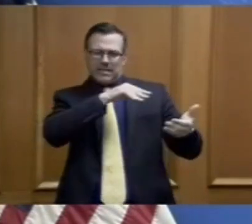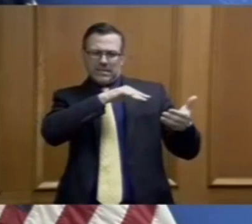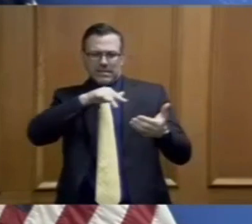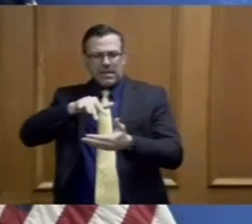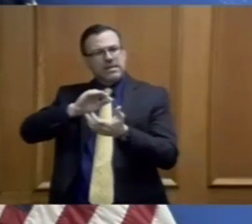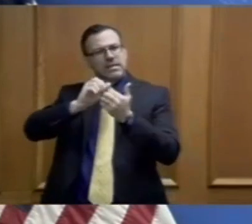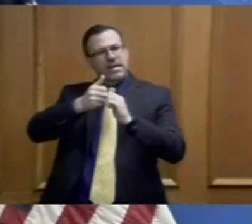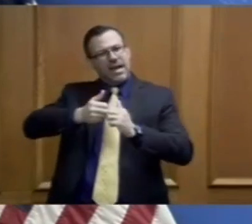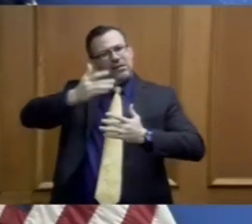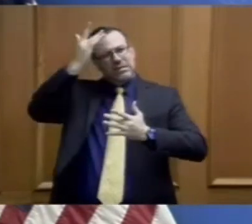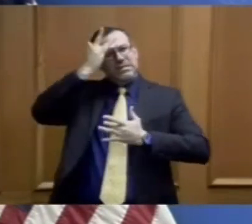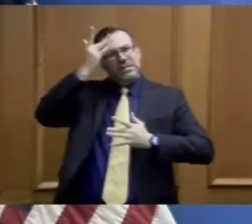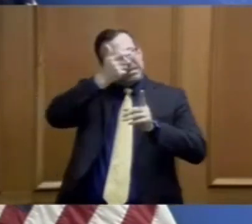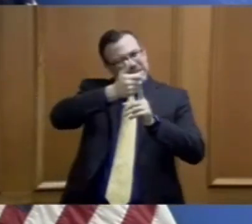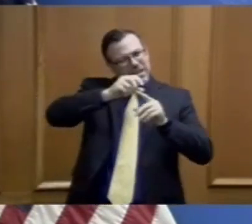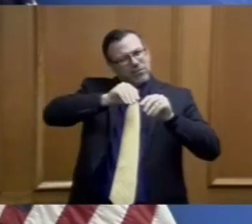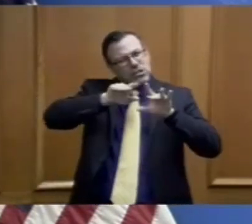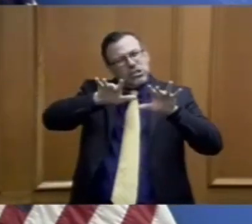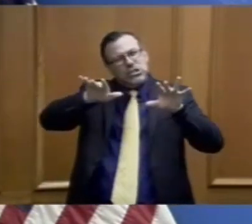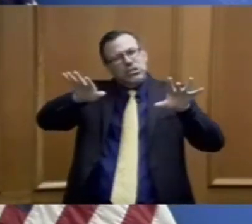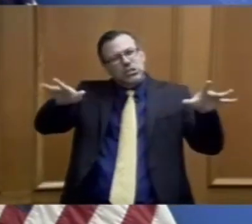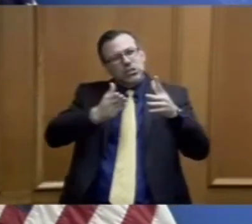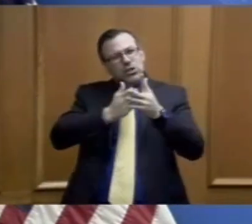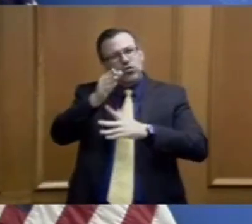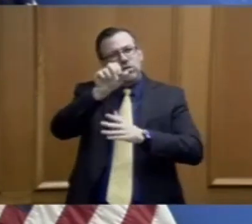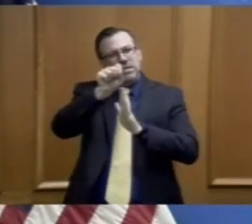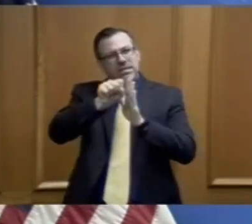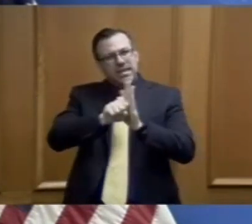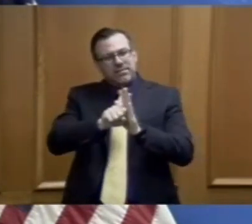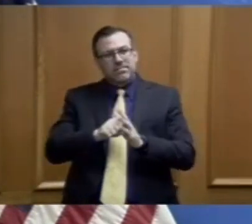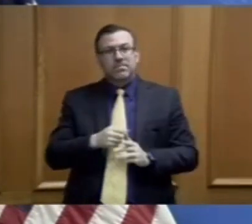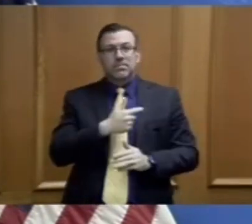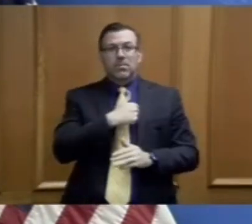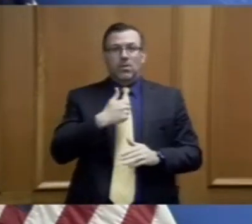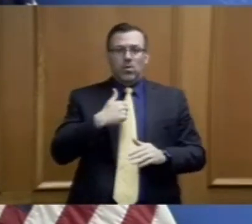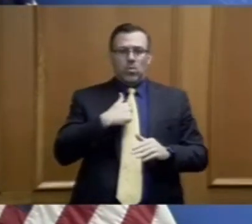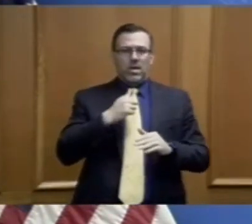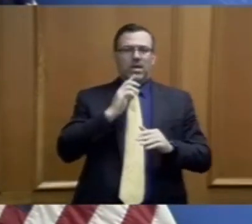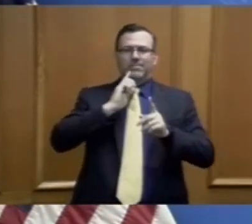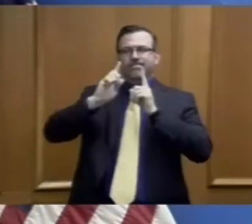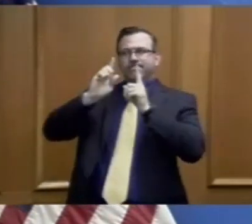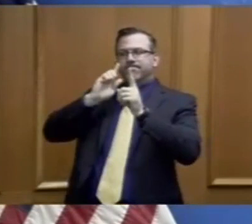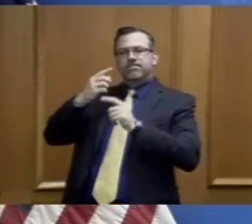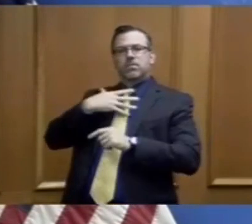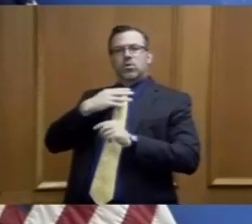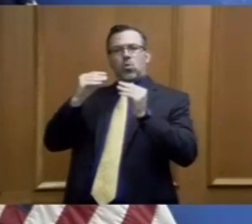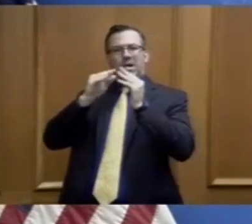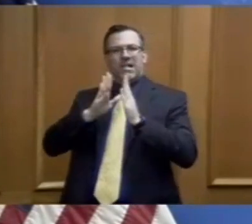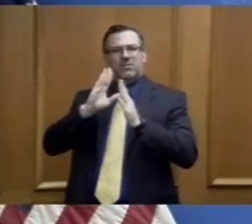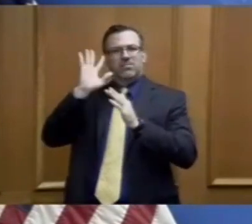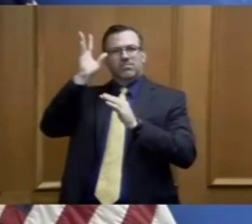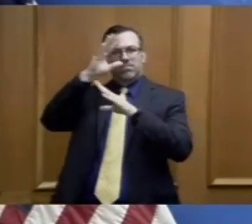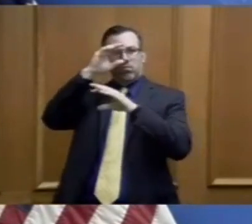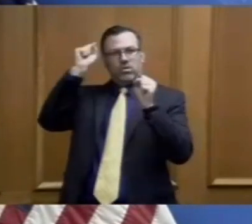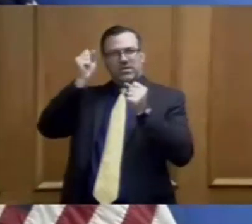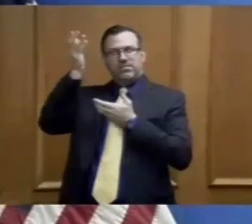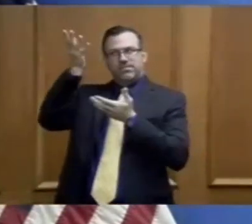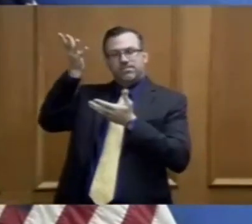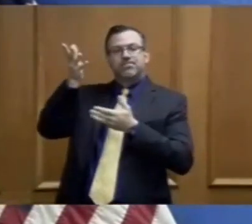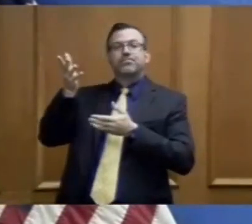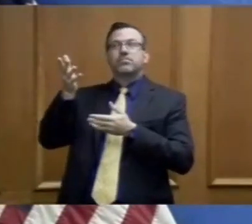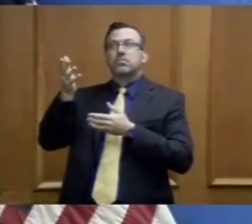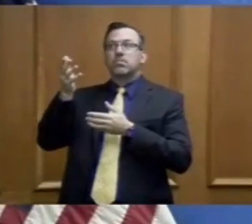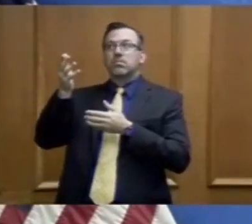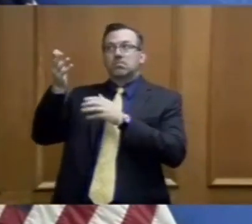citizens. As we work in conjunction with the White House guidance for safely rebooting the economy, we've kept a close watch